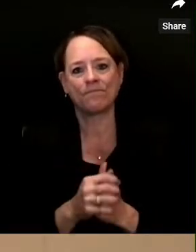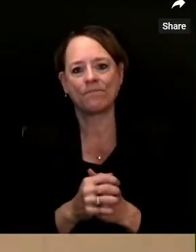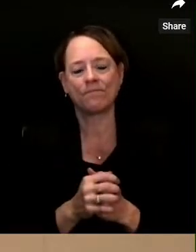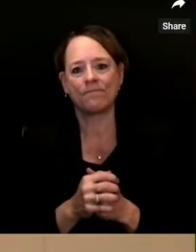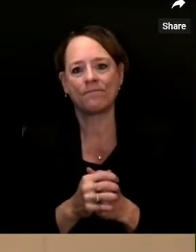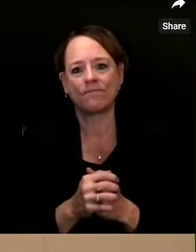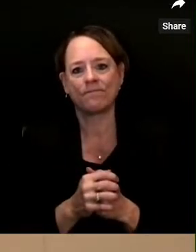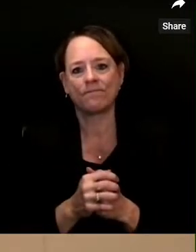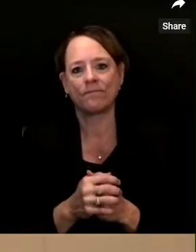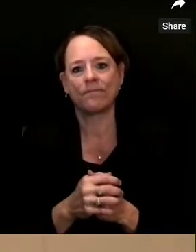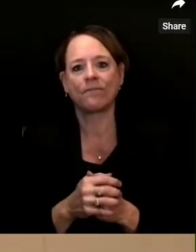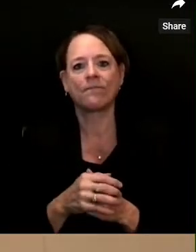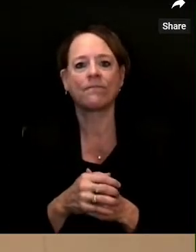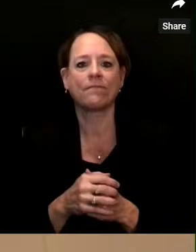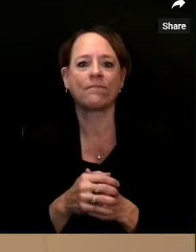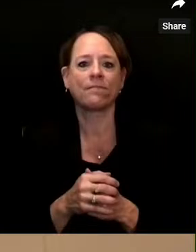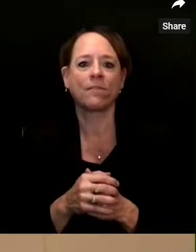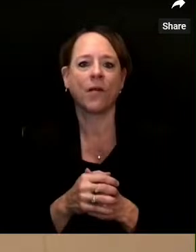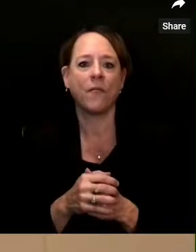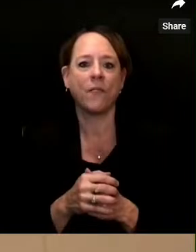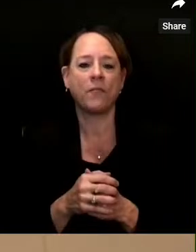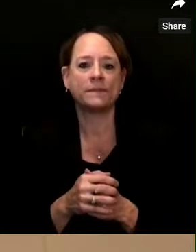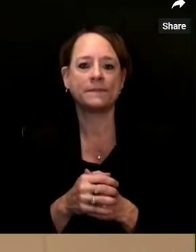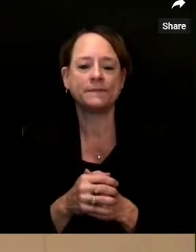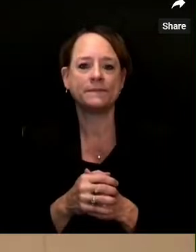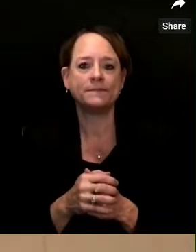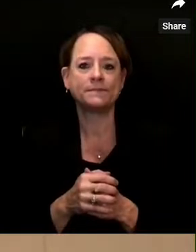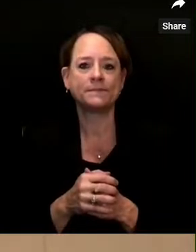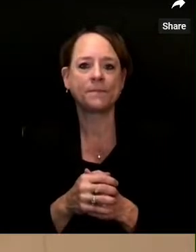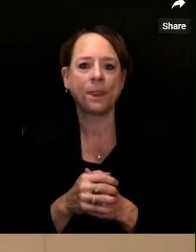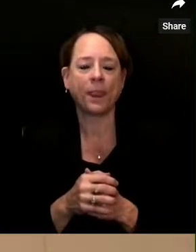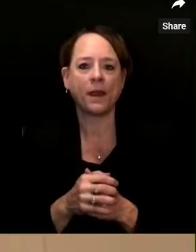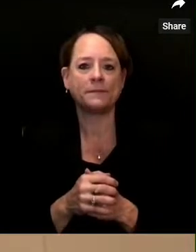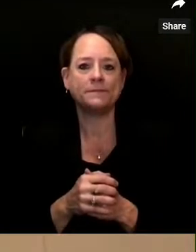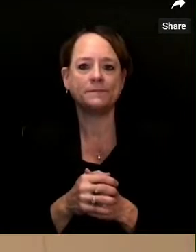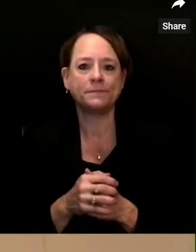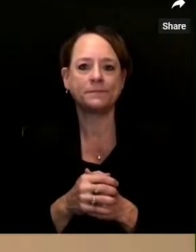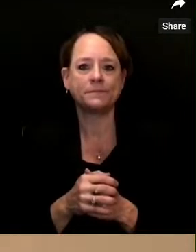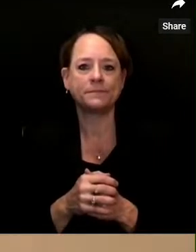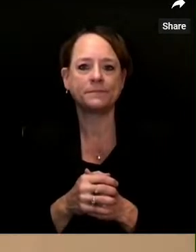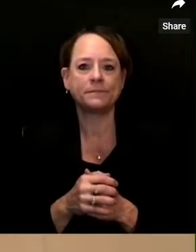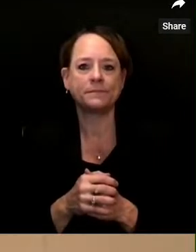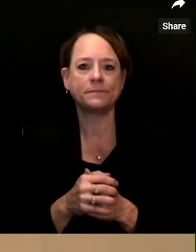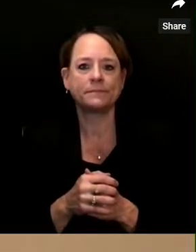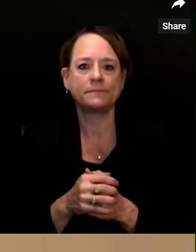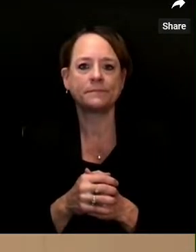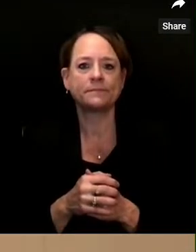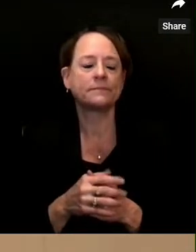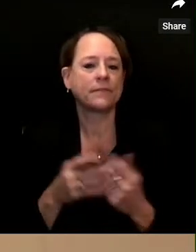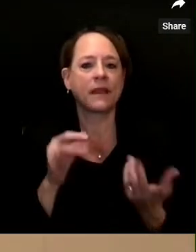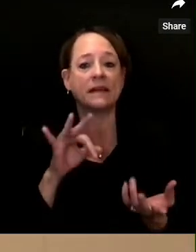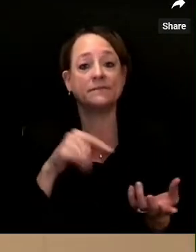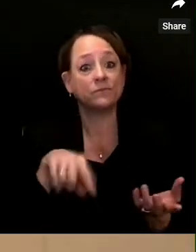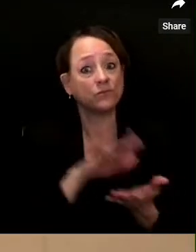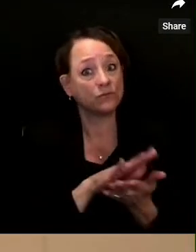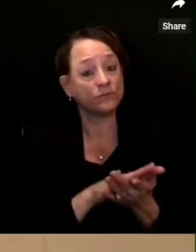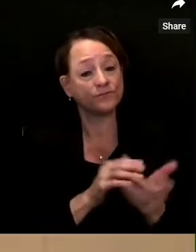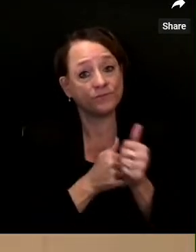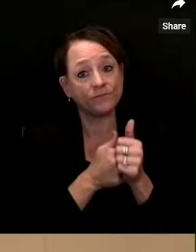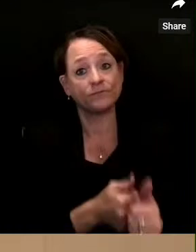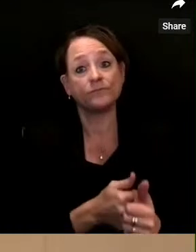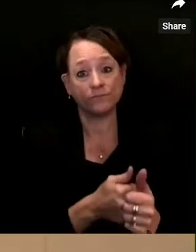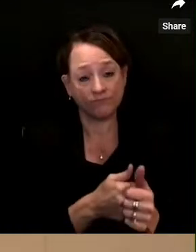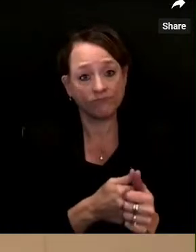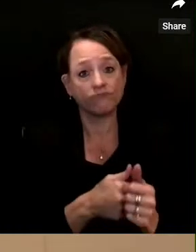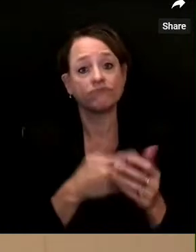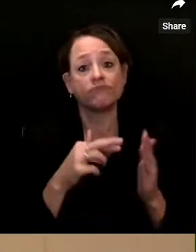that consistently, I think it's a very reasonable assumption that we would be seeing fewer outbreaks and fewer cases in schools, but that's not necessarily enough. We want